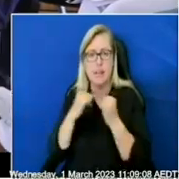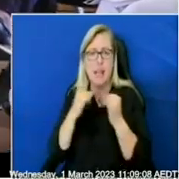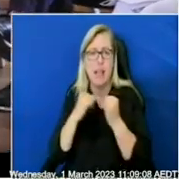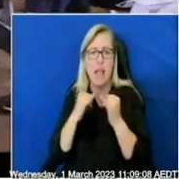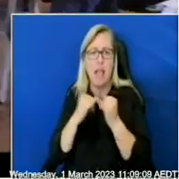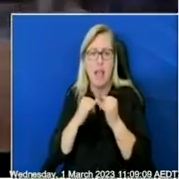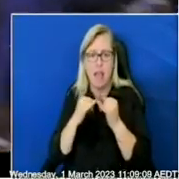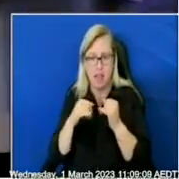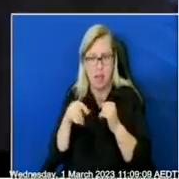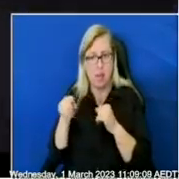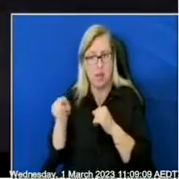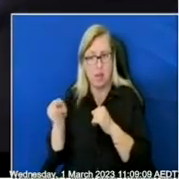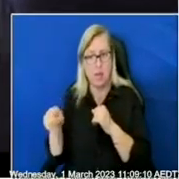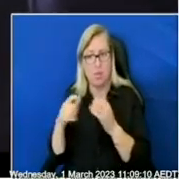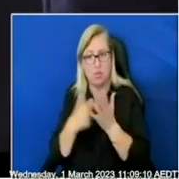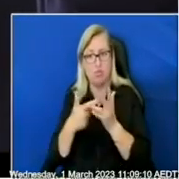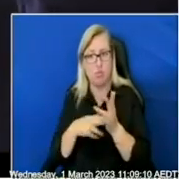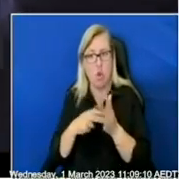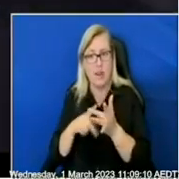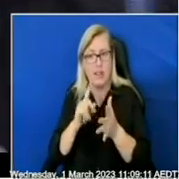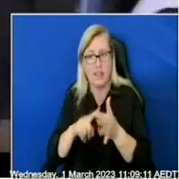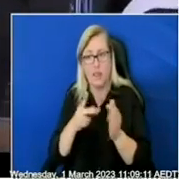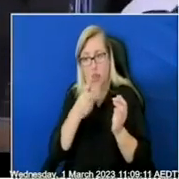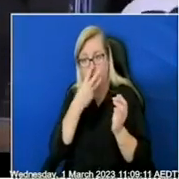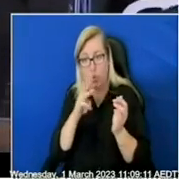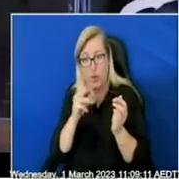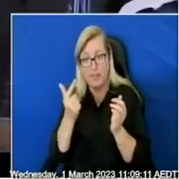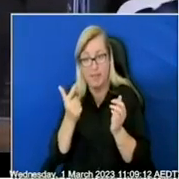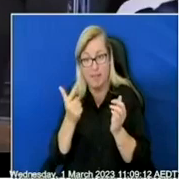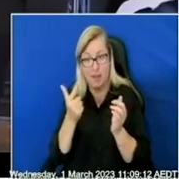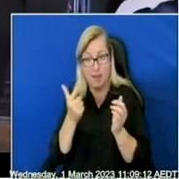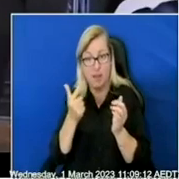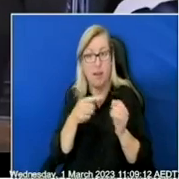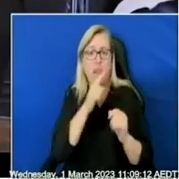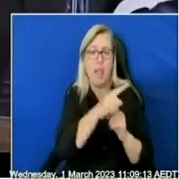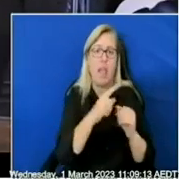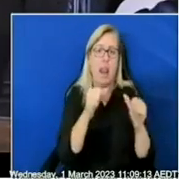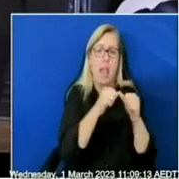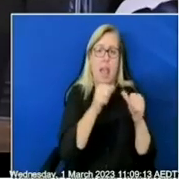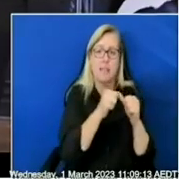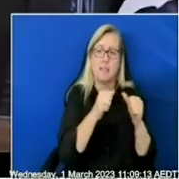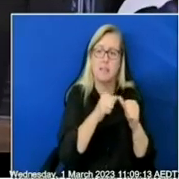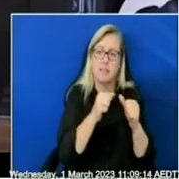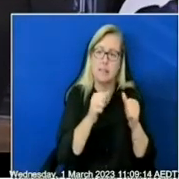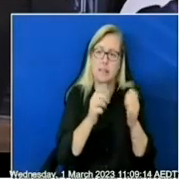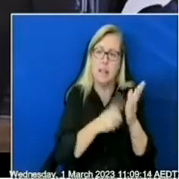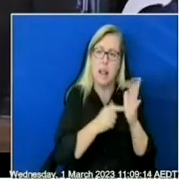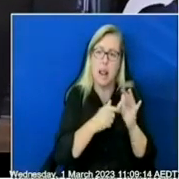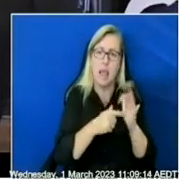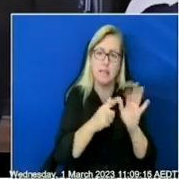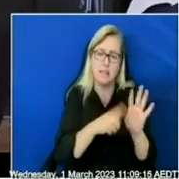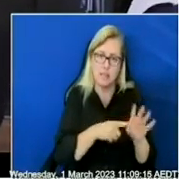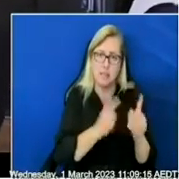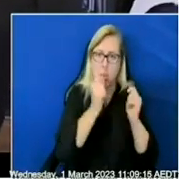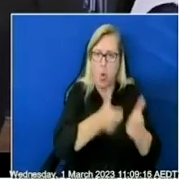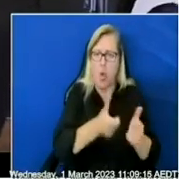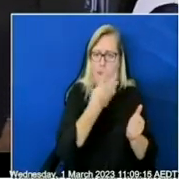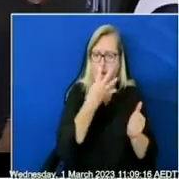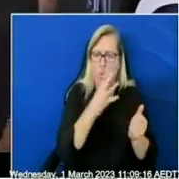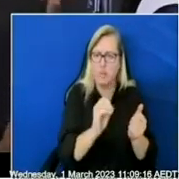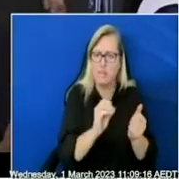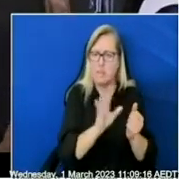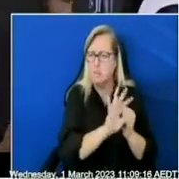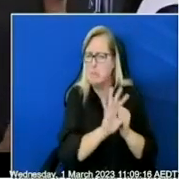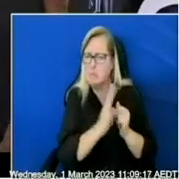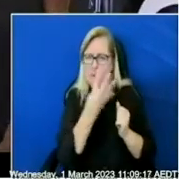Uncle Ronnie was 37. Auntie Letty was 40. You were saying maybe 42, early 40s. Mm. So, too young. So Mum had to bury her